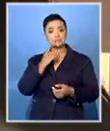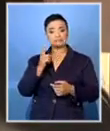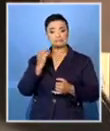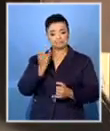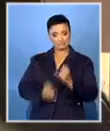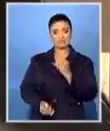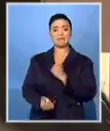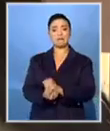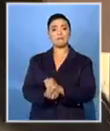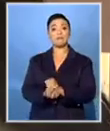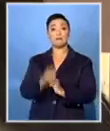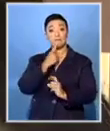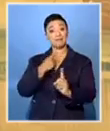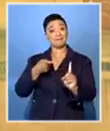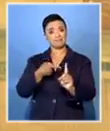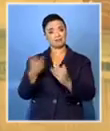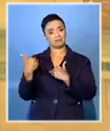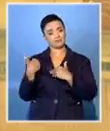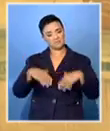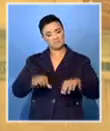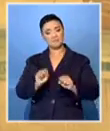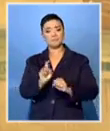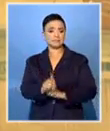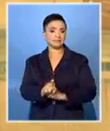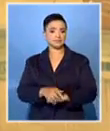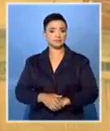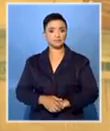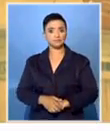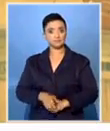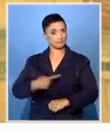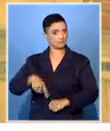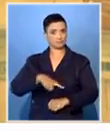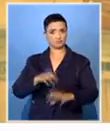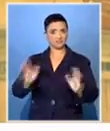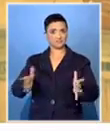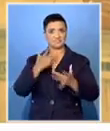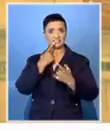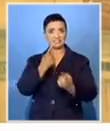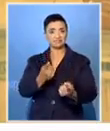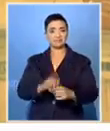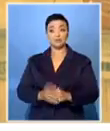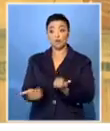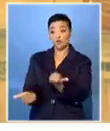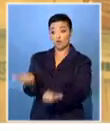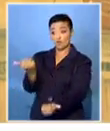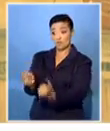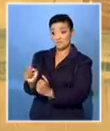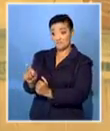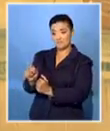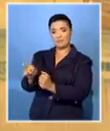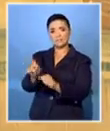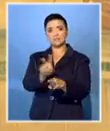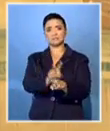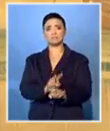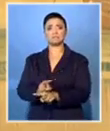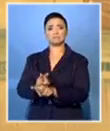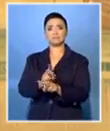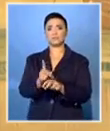thereof, will be held accountable. It's very sad that the courts had to come out and exercise oversight over